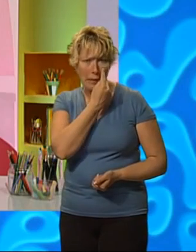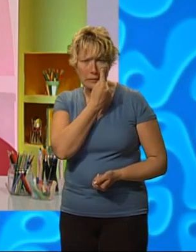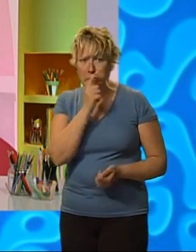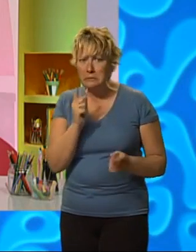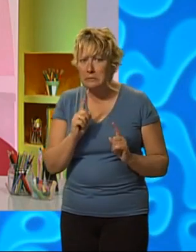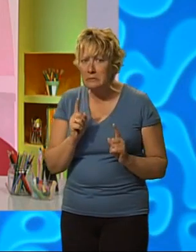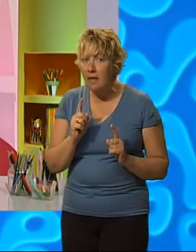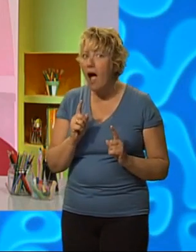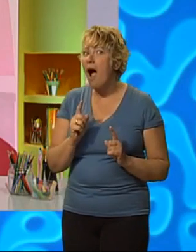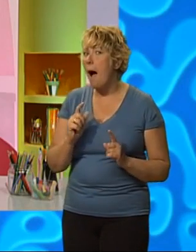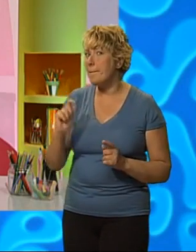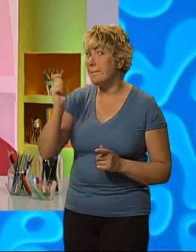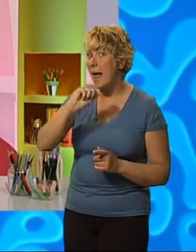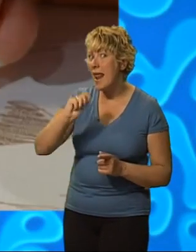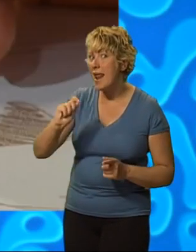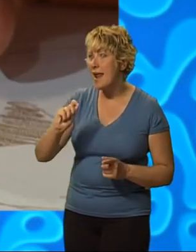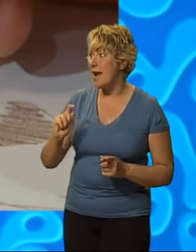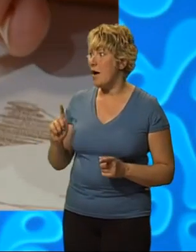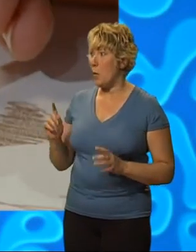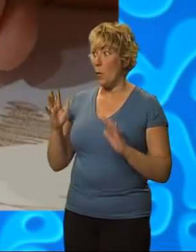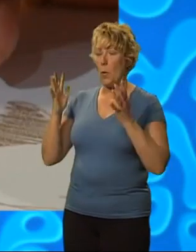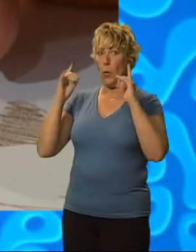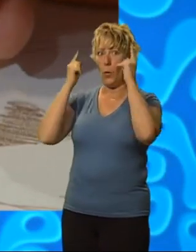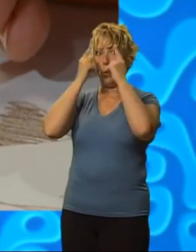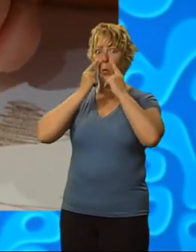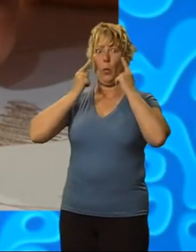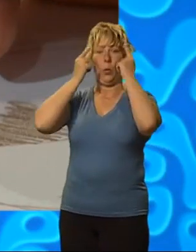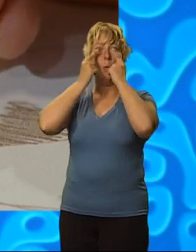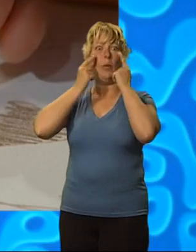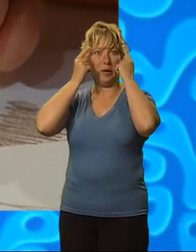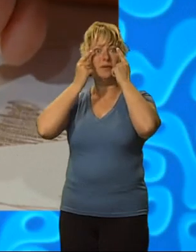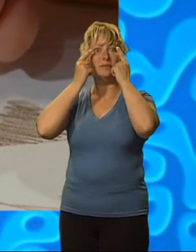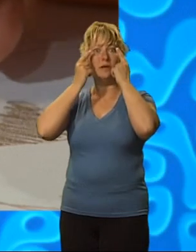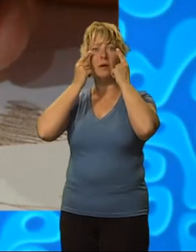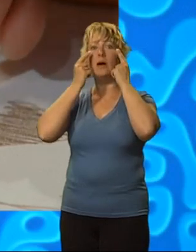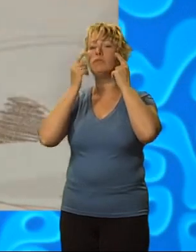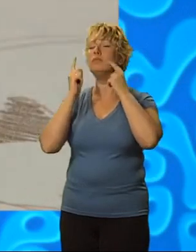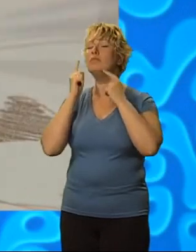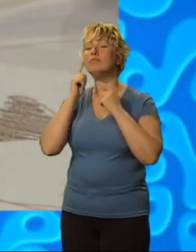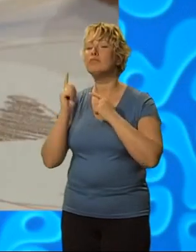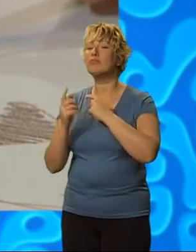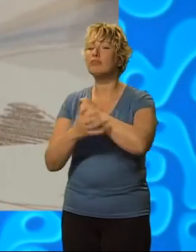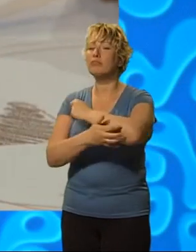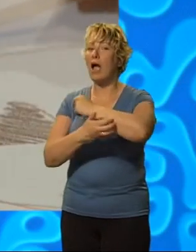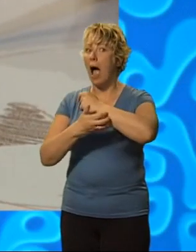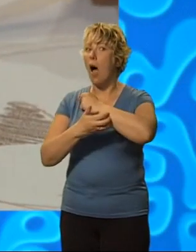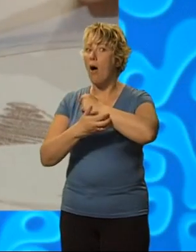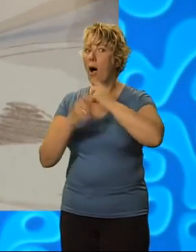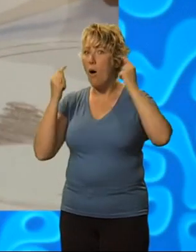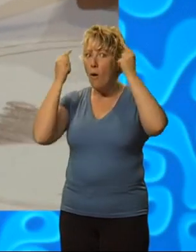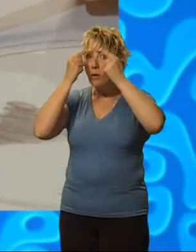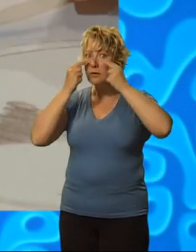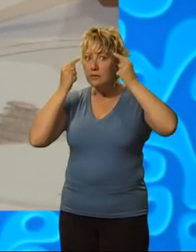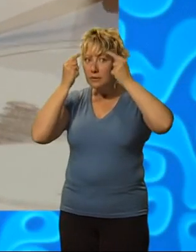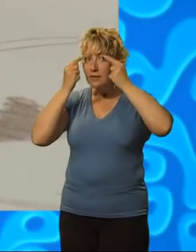use these pens to make it all look shiny. I think his eyes have brown on the outside.